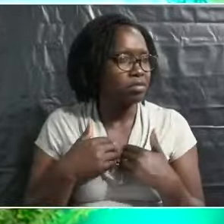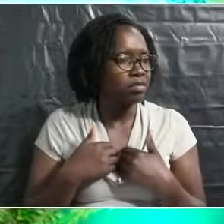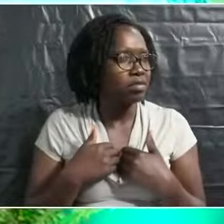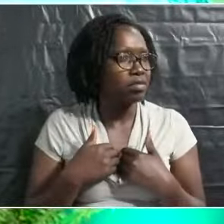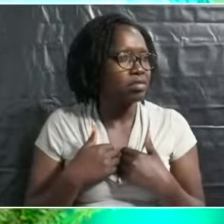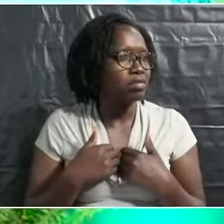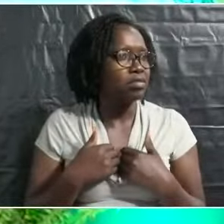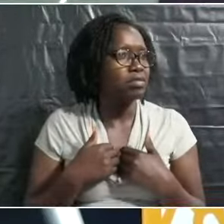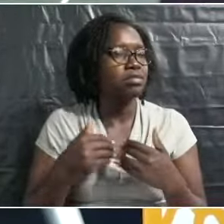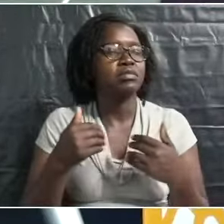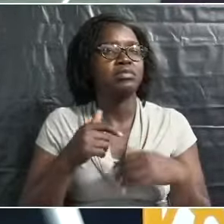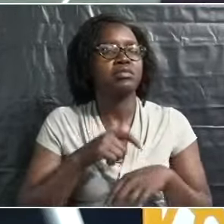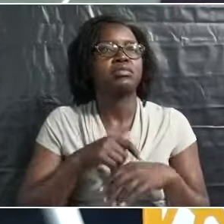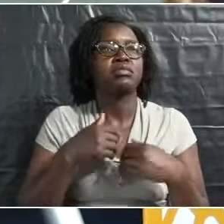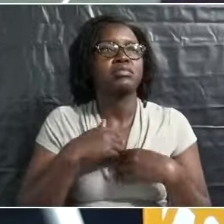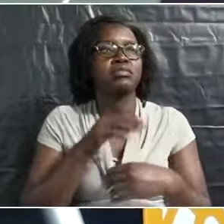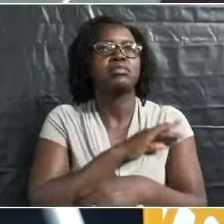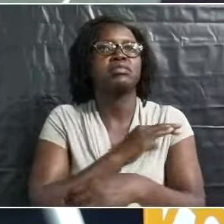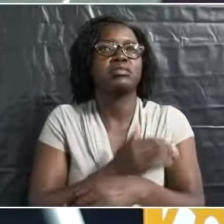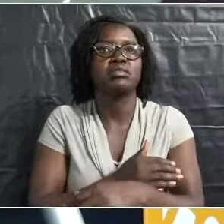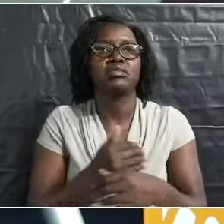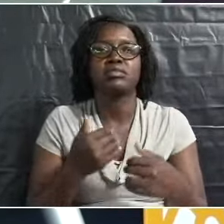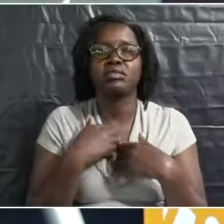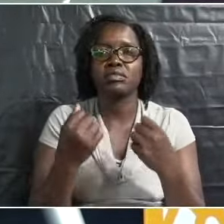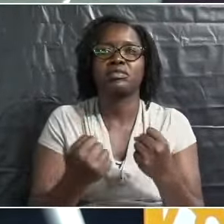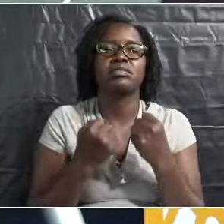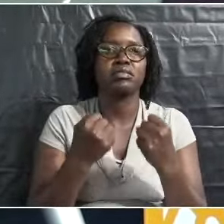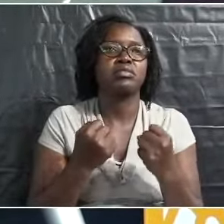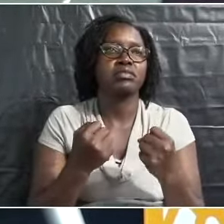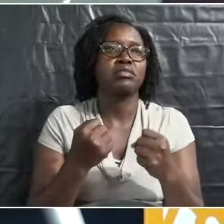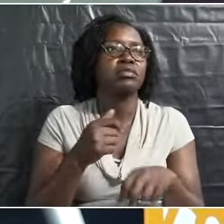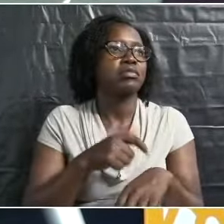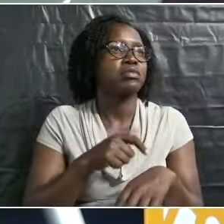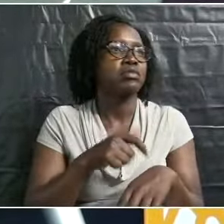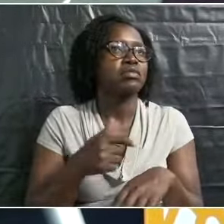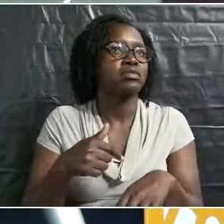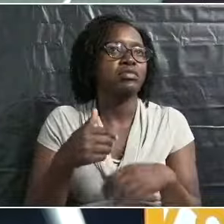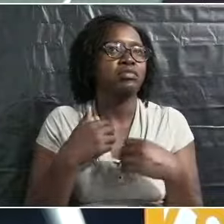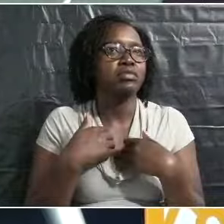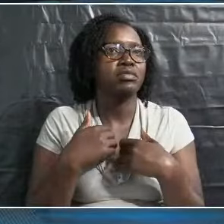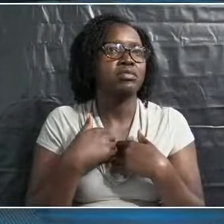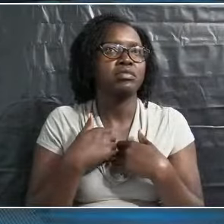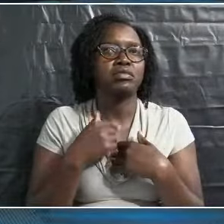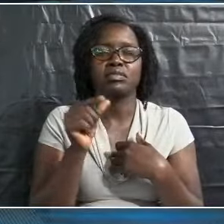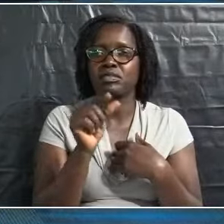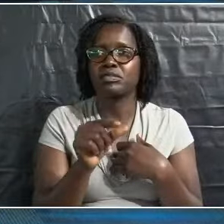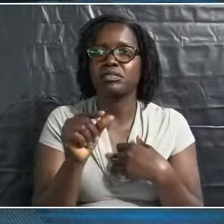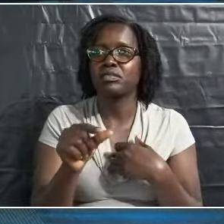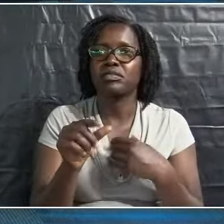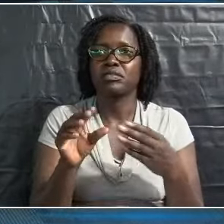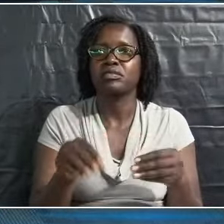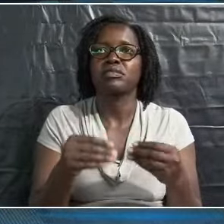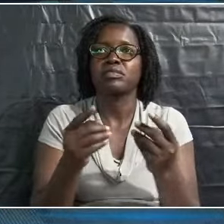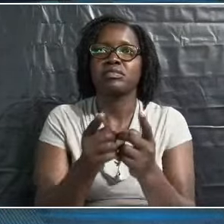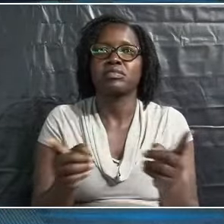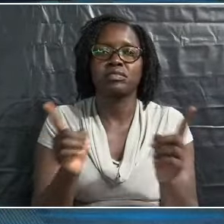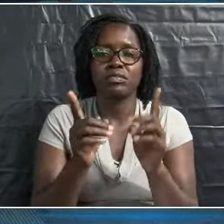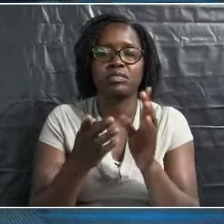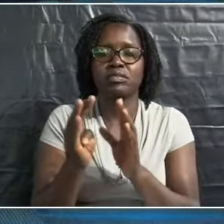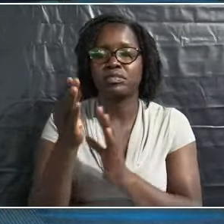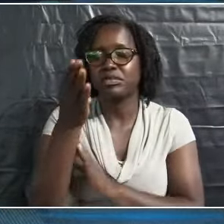we have the capacity, now, when we have the strength, now, when we have it given to us by